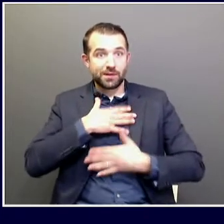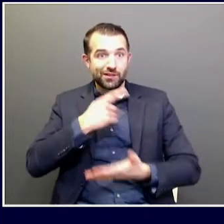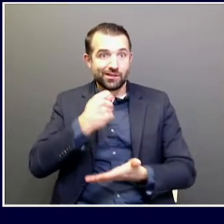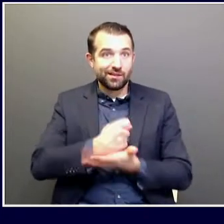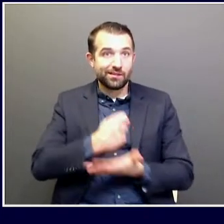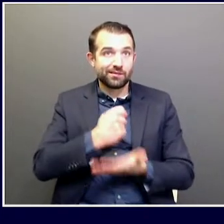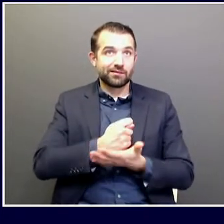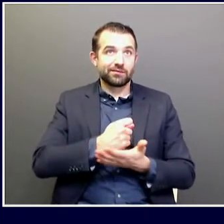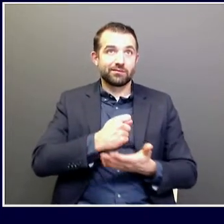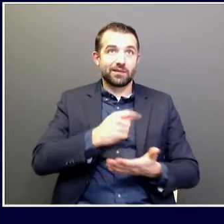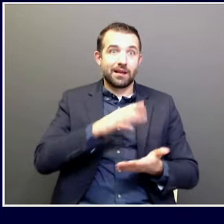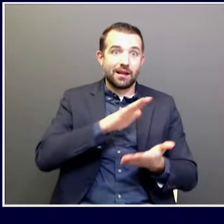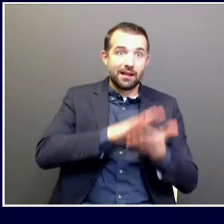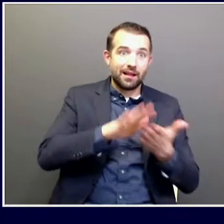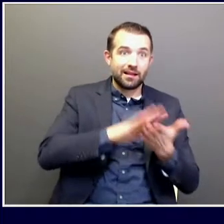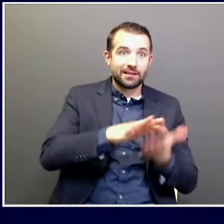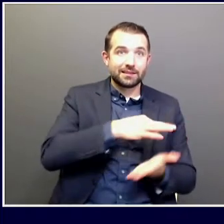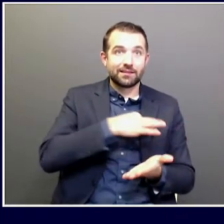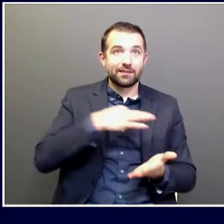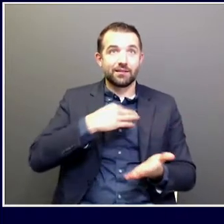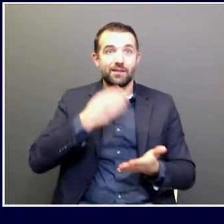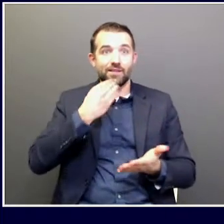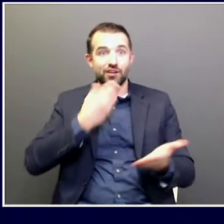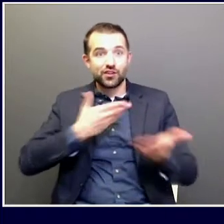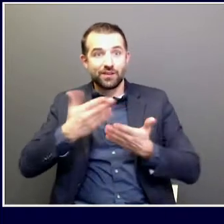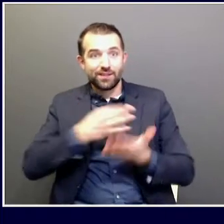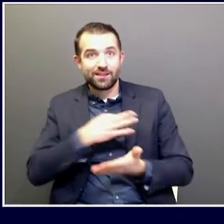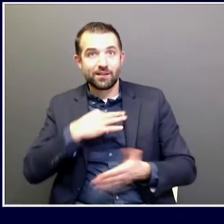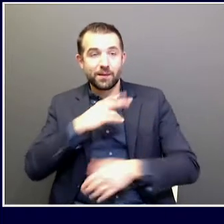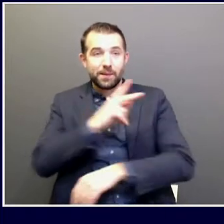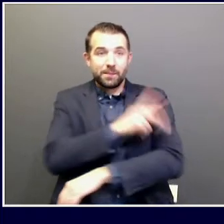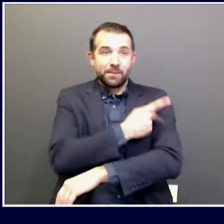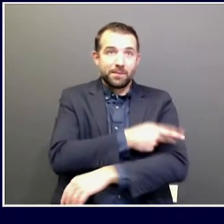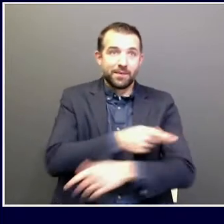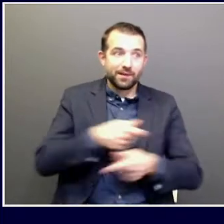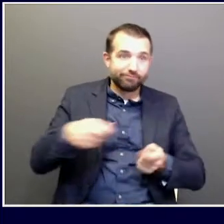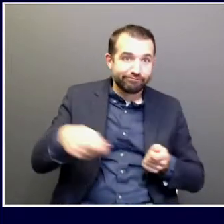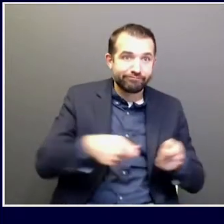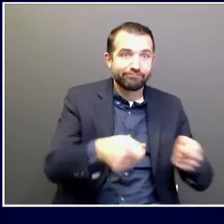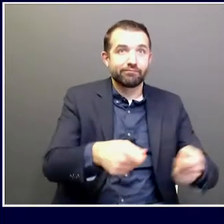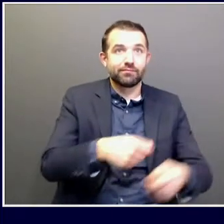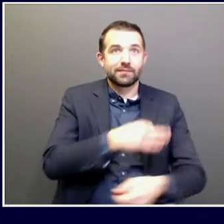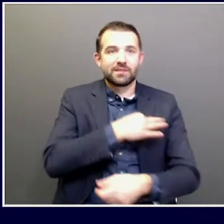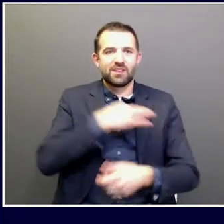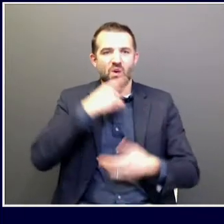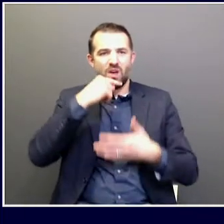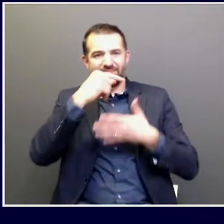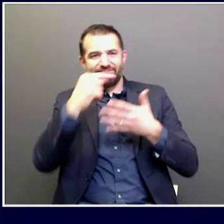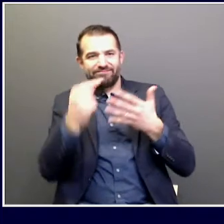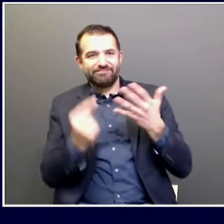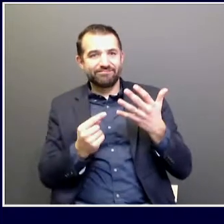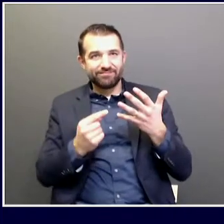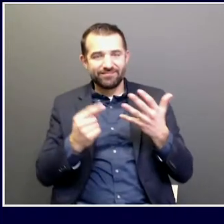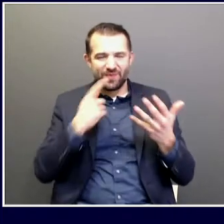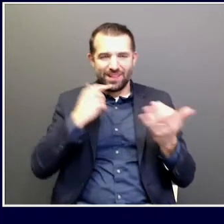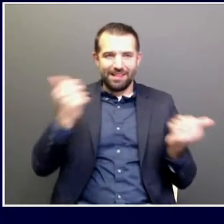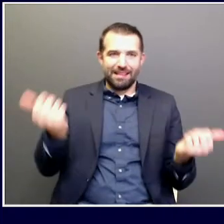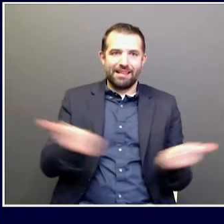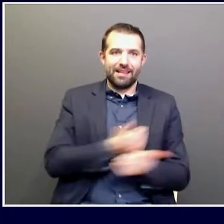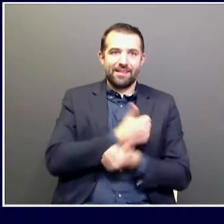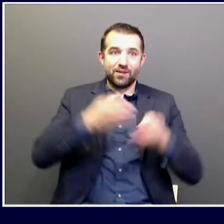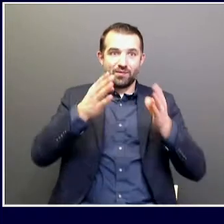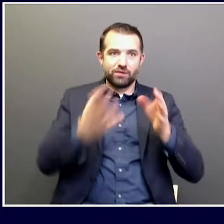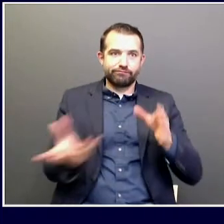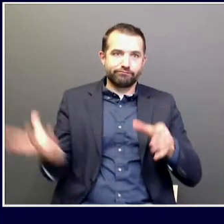staff, food service staff, patient transport, all the people that are needed to make an ICU bed an ICU bed.